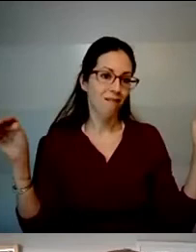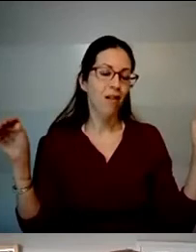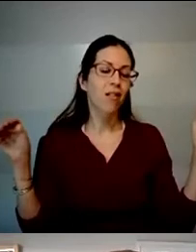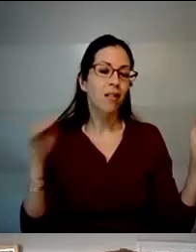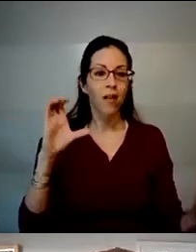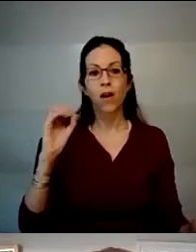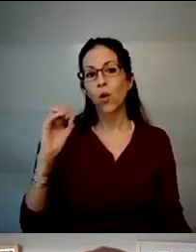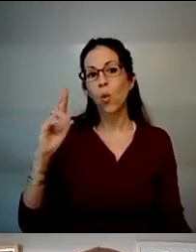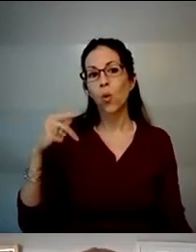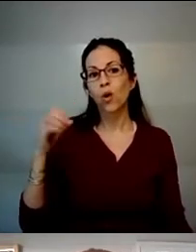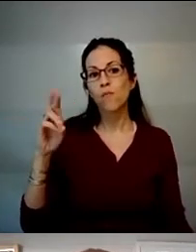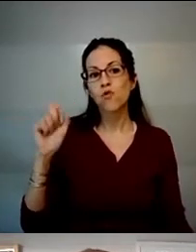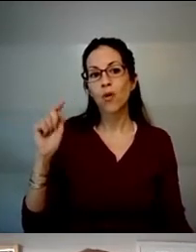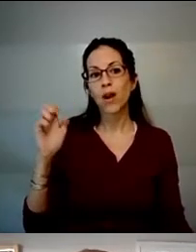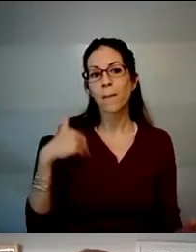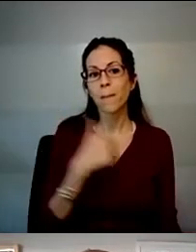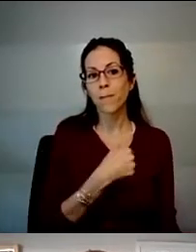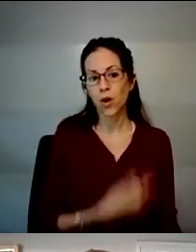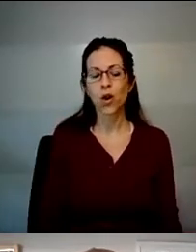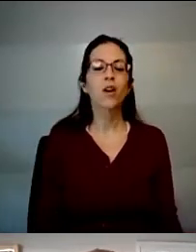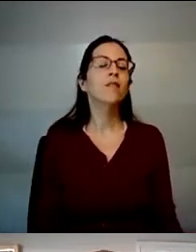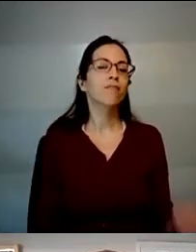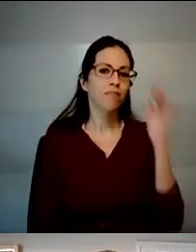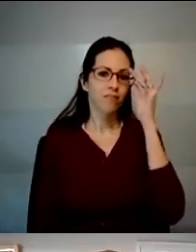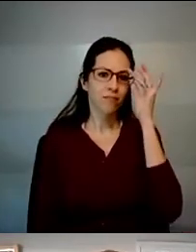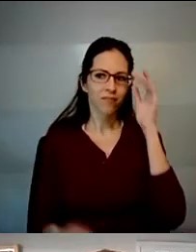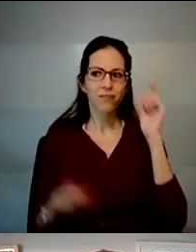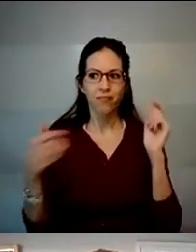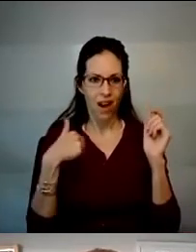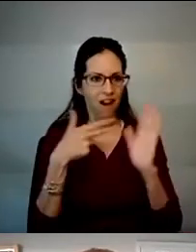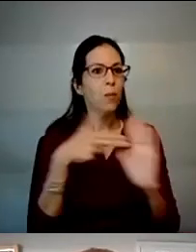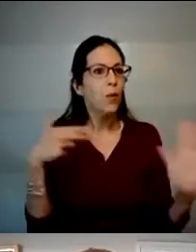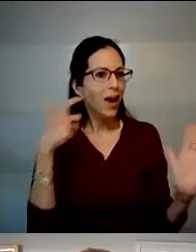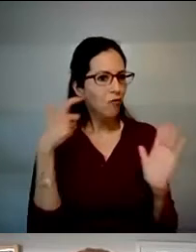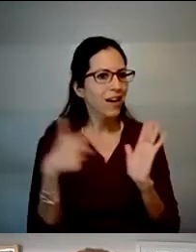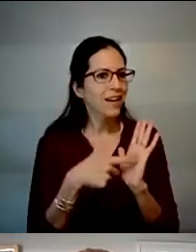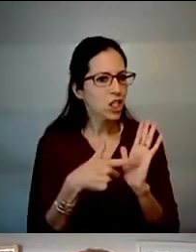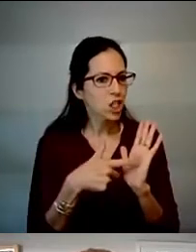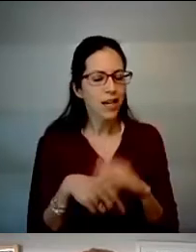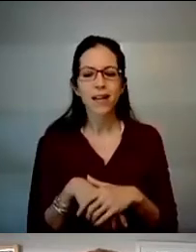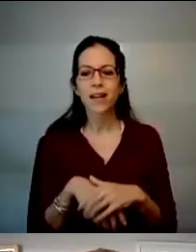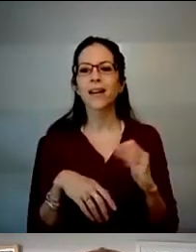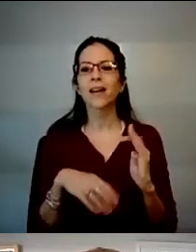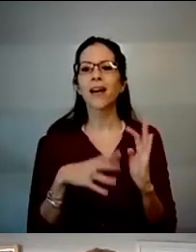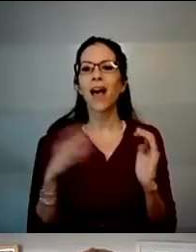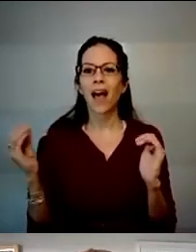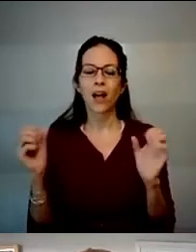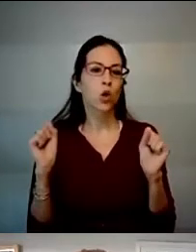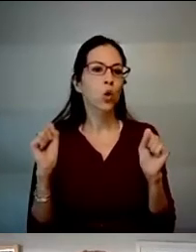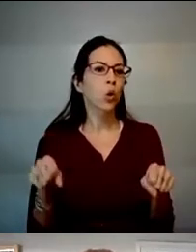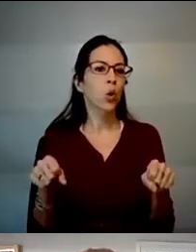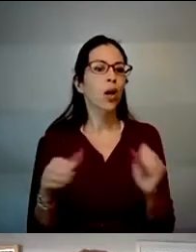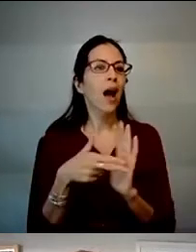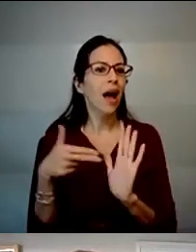corporate membership, where they get brand recognition and, you know, again, could sort of highlight,